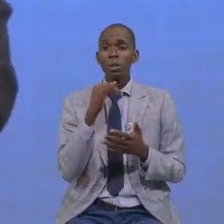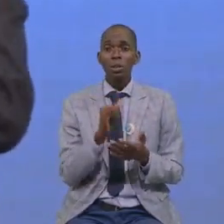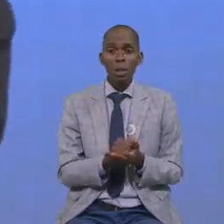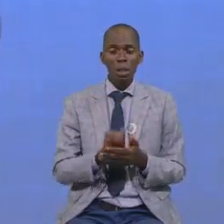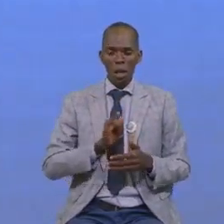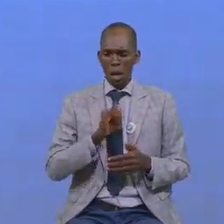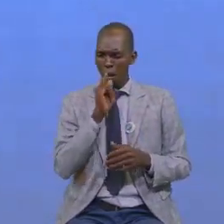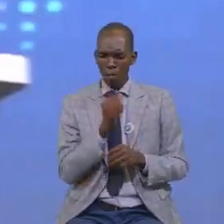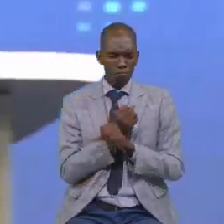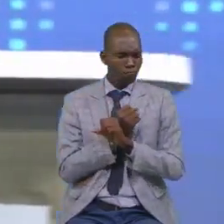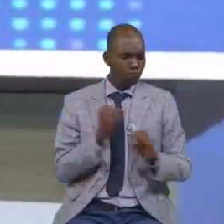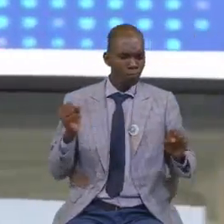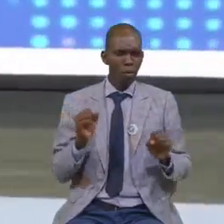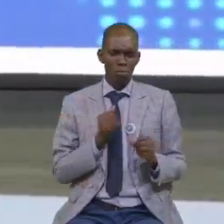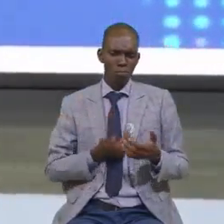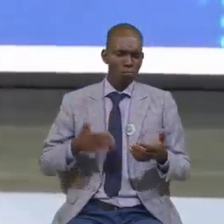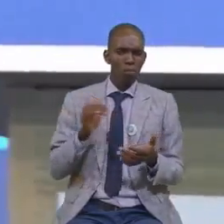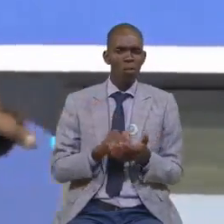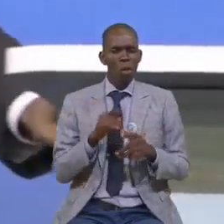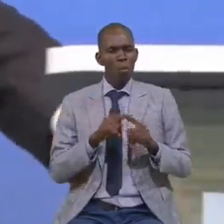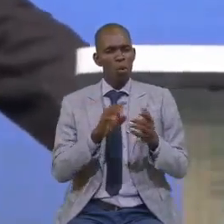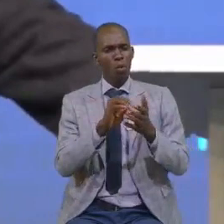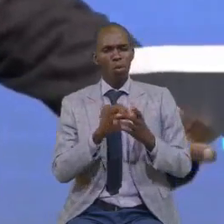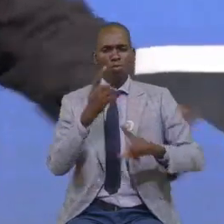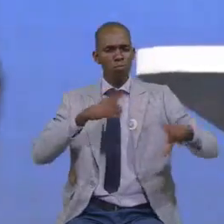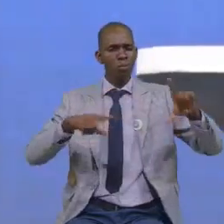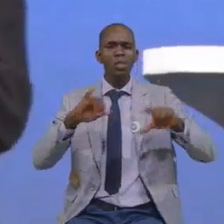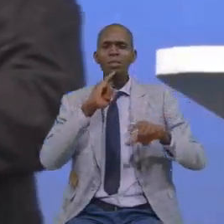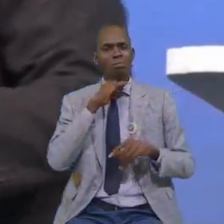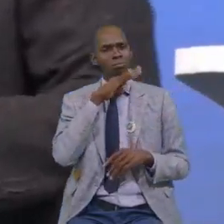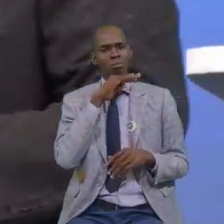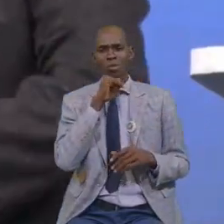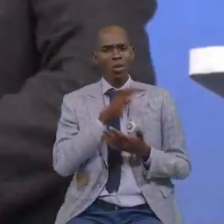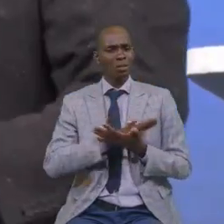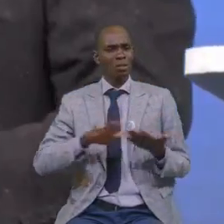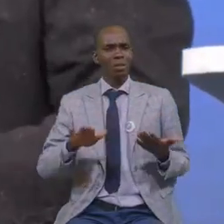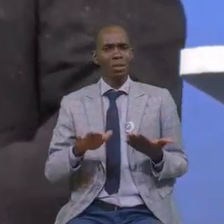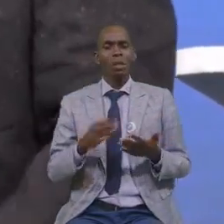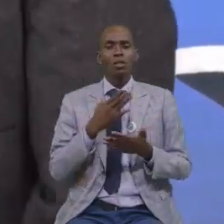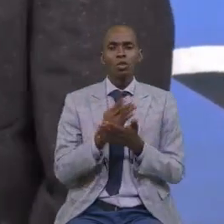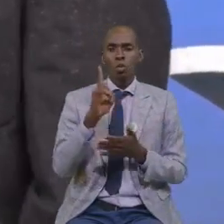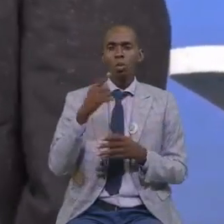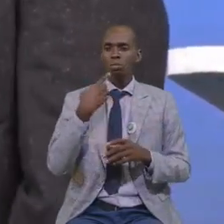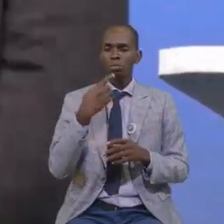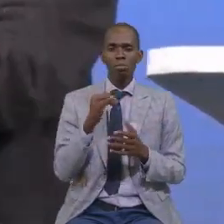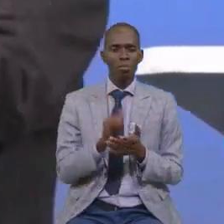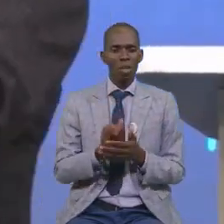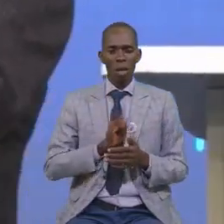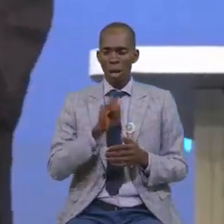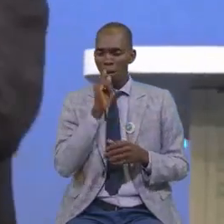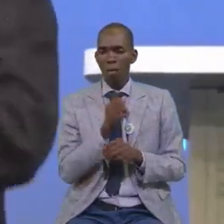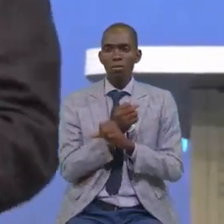born again, and his language is not clean. Somebody says, I am born again, I'm